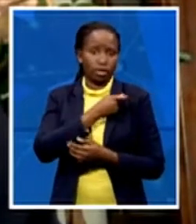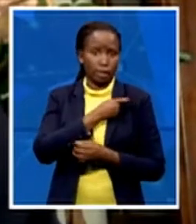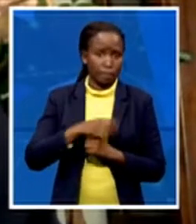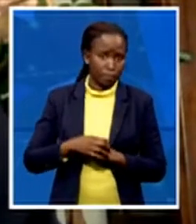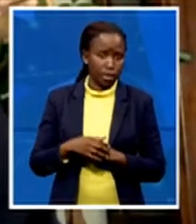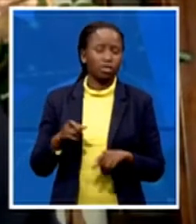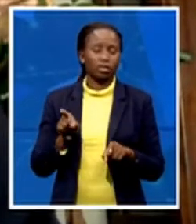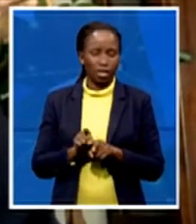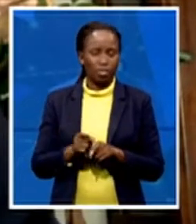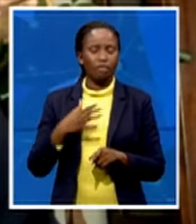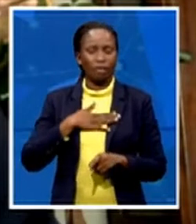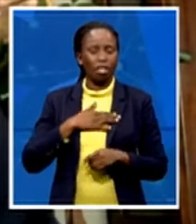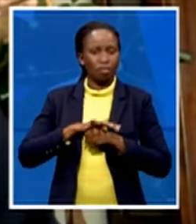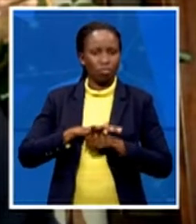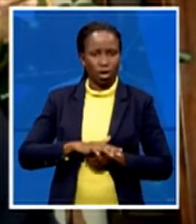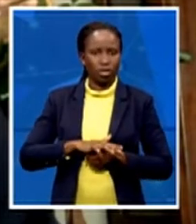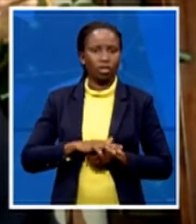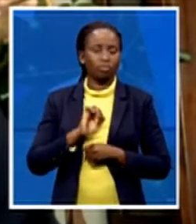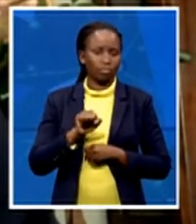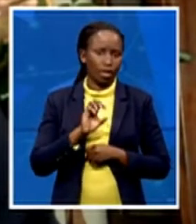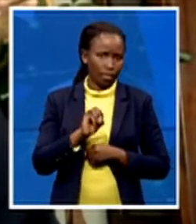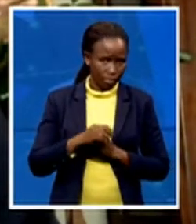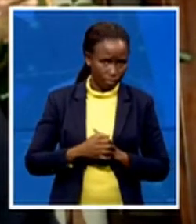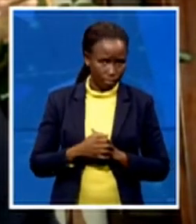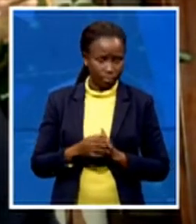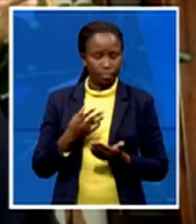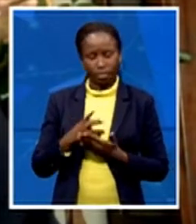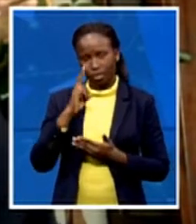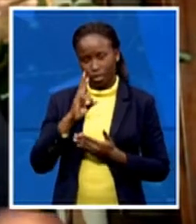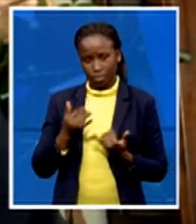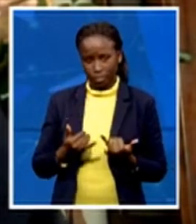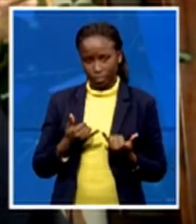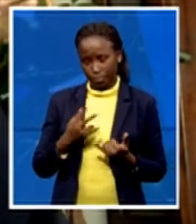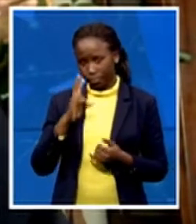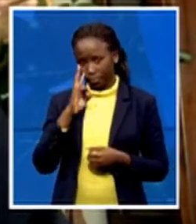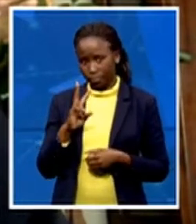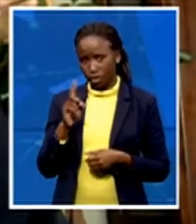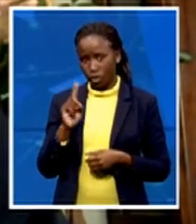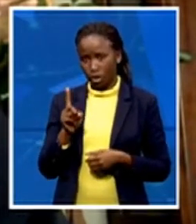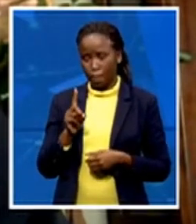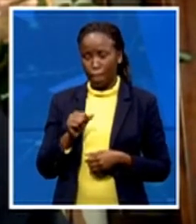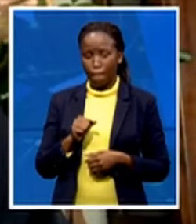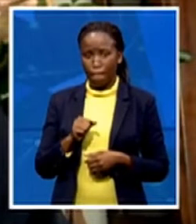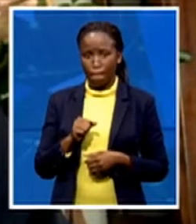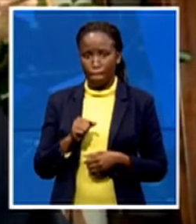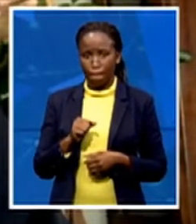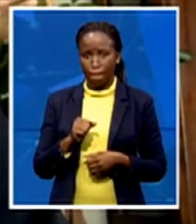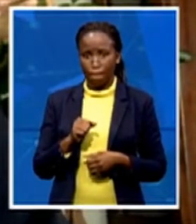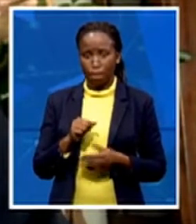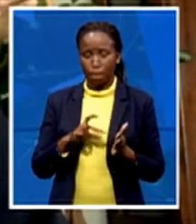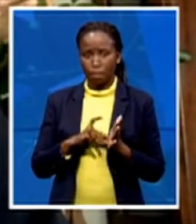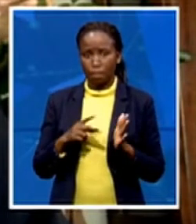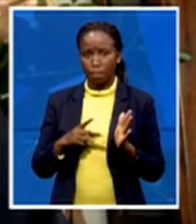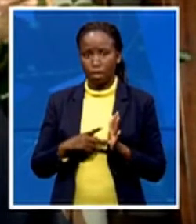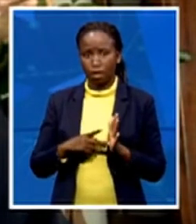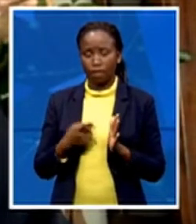as you'll see in the Digicon today, announcing our our plan for mass vaccination sites. We have been mentioning